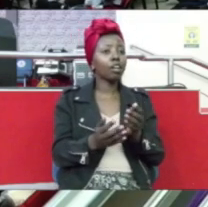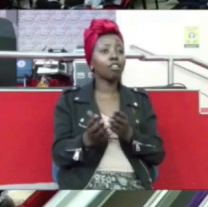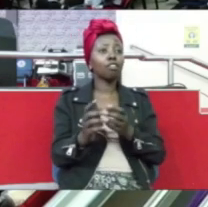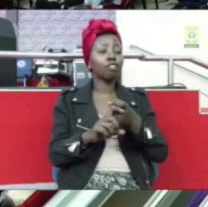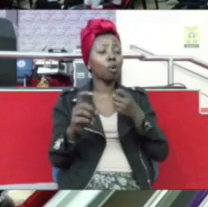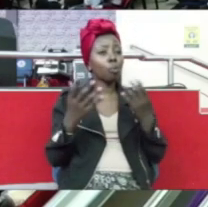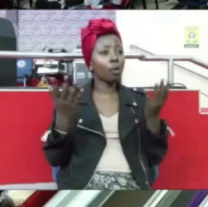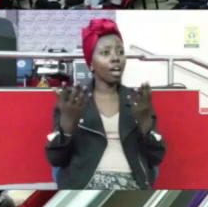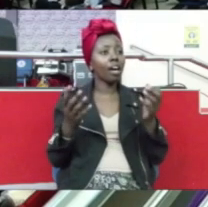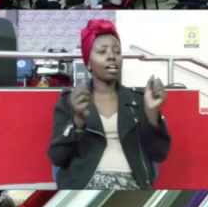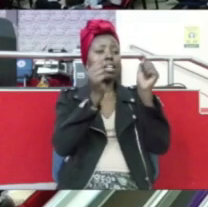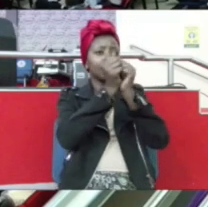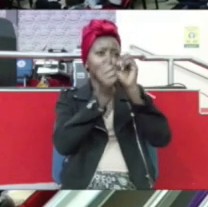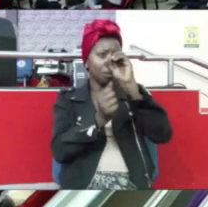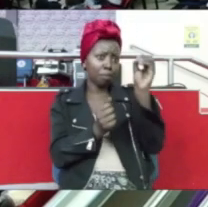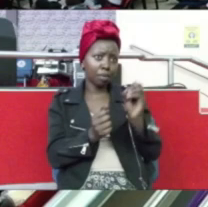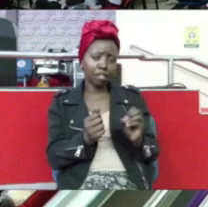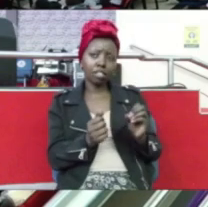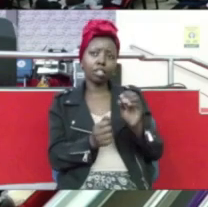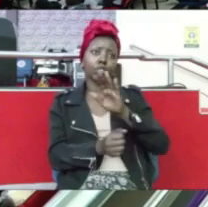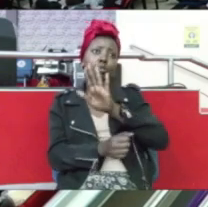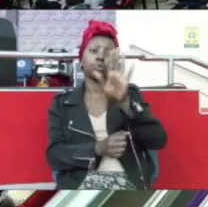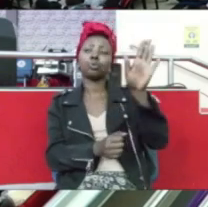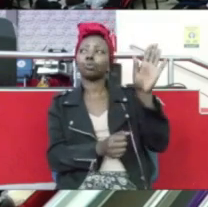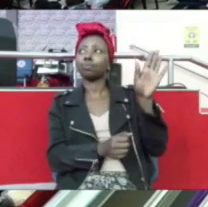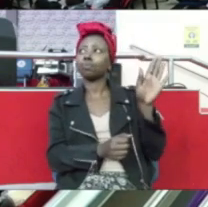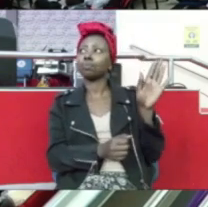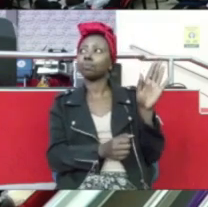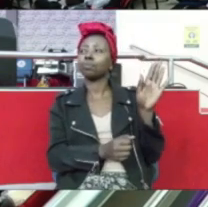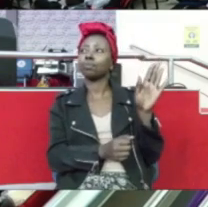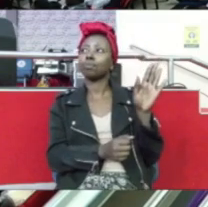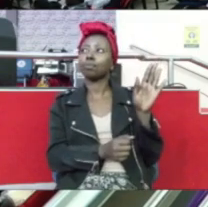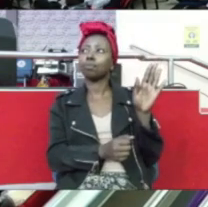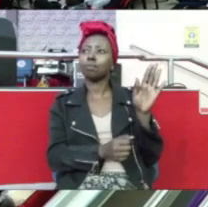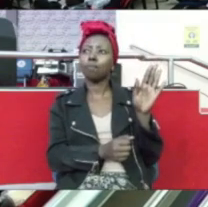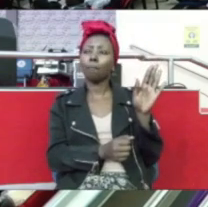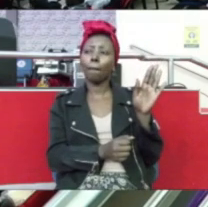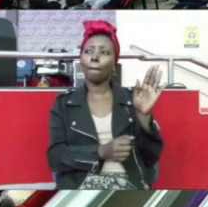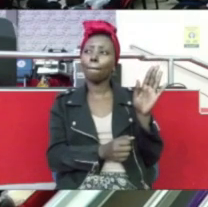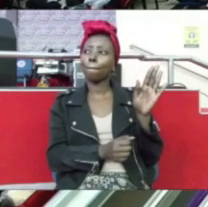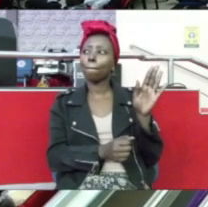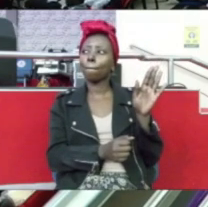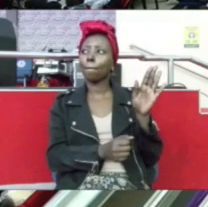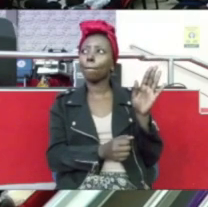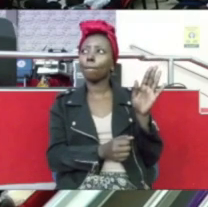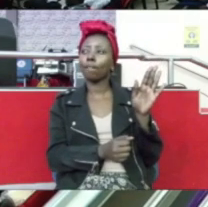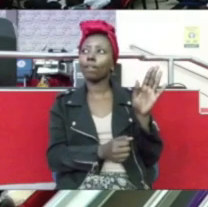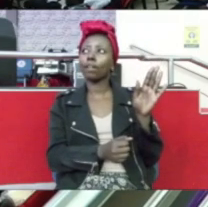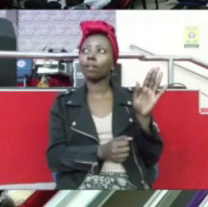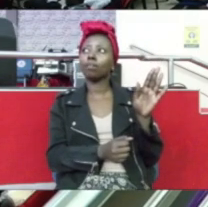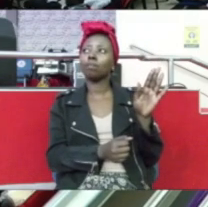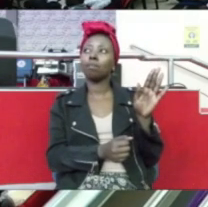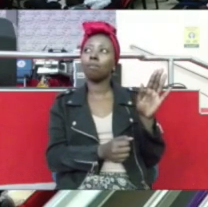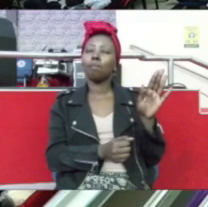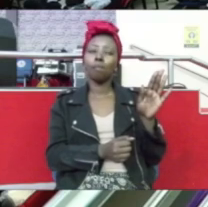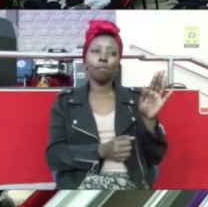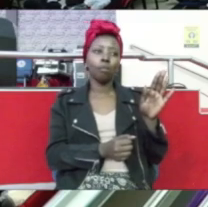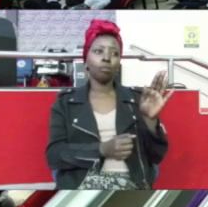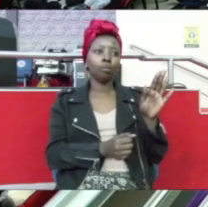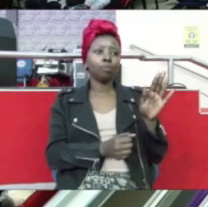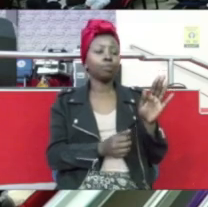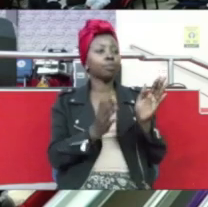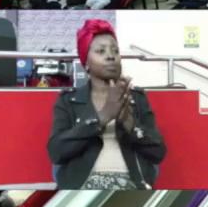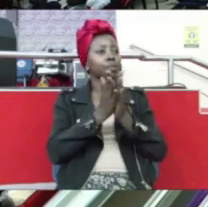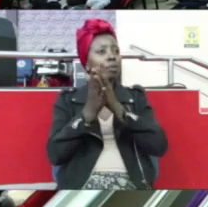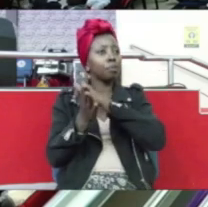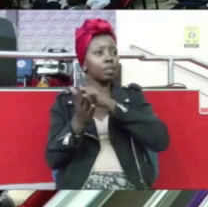tithe. Kuna mambo ambayo nalipiwa hata kulipia wachungaji. Kila jambo linalipiwa kutokana na ile pesa ya zaka. Praise the